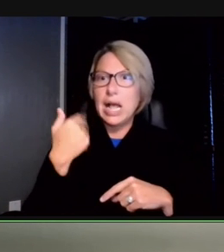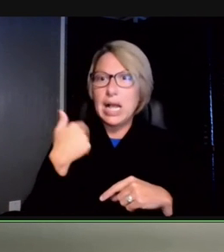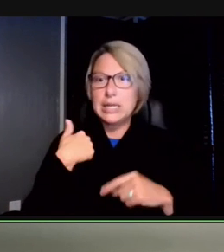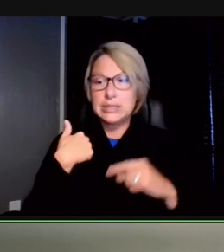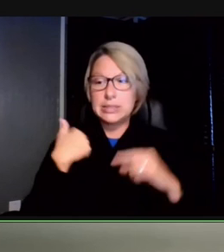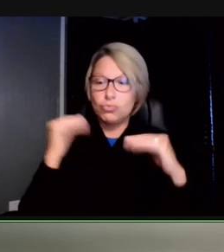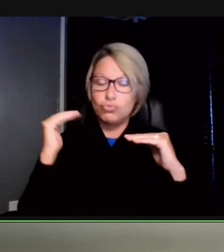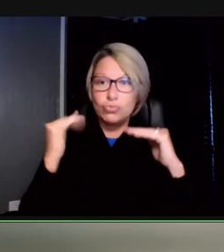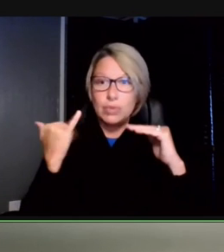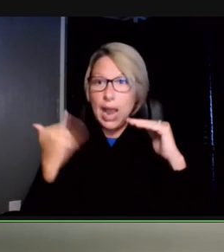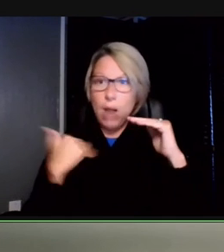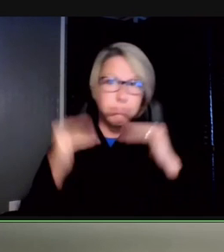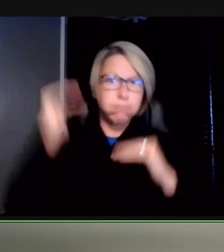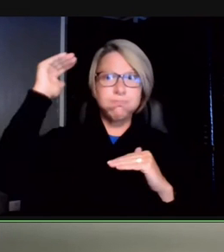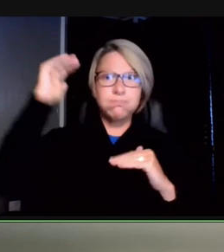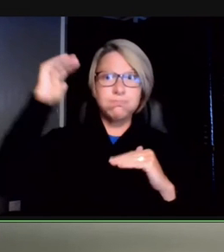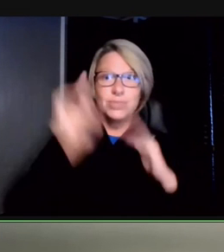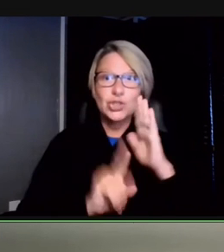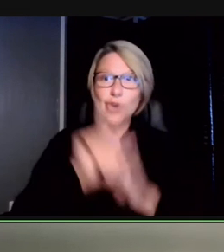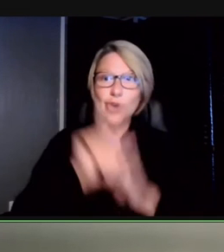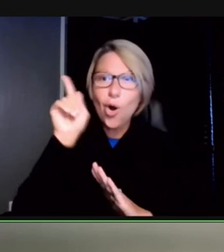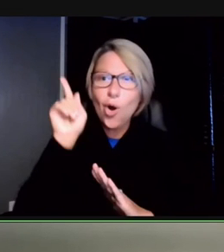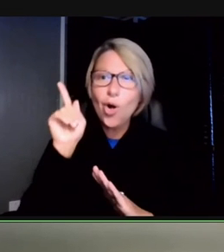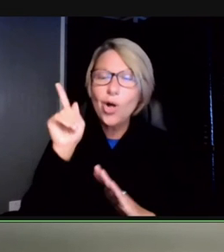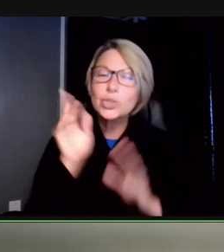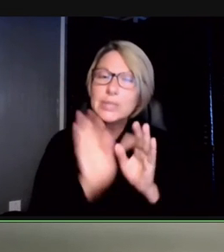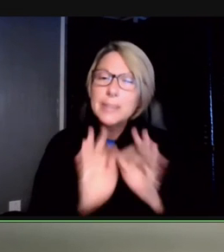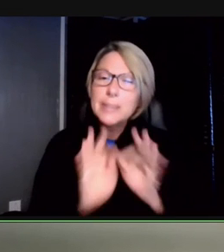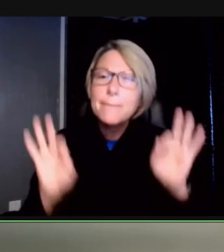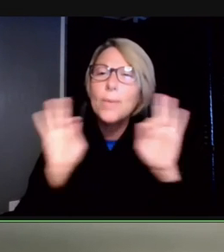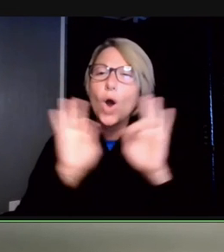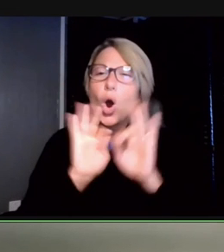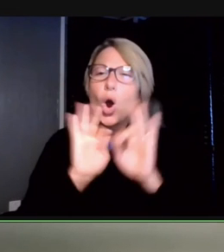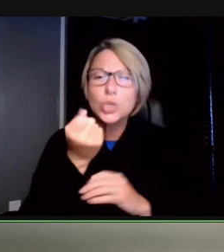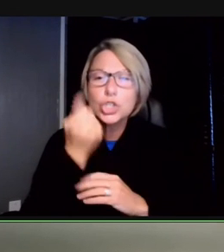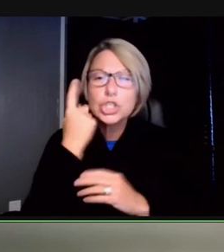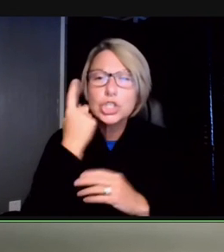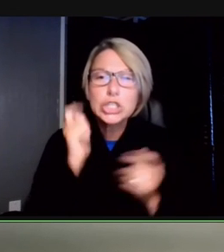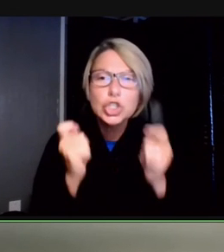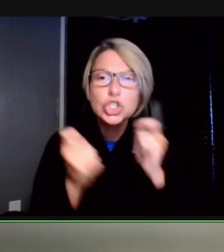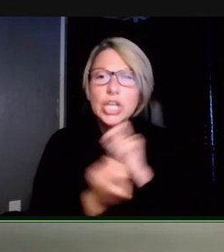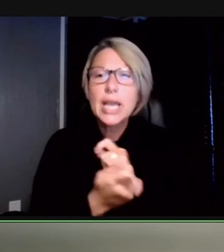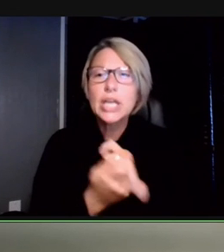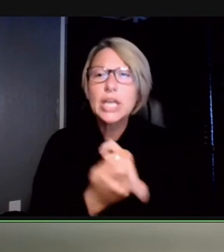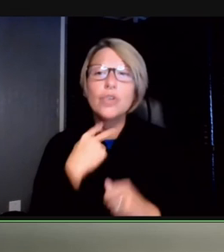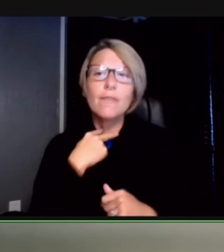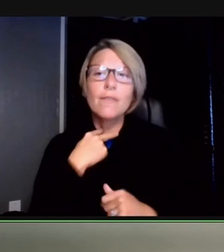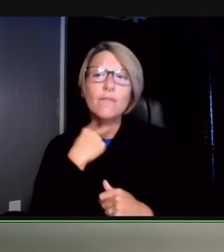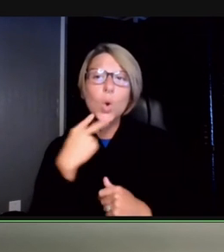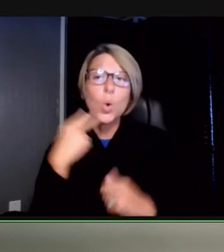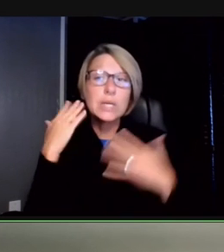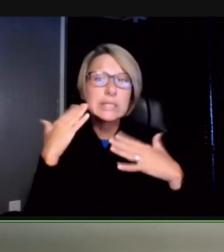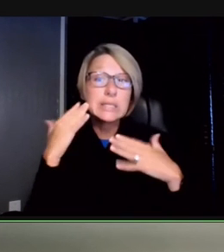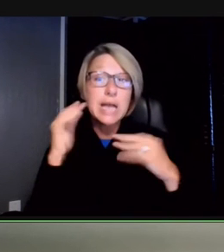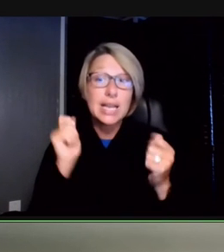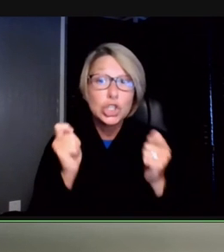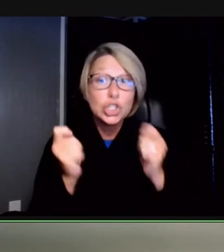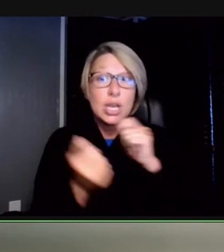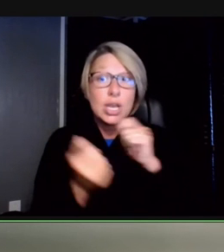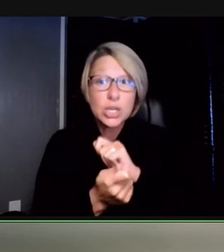have gotten. So that is important for them to understand, that this is changing. Voice changing. We know that